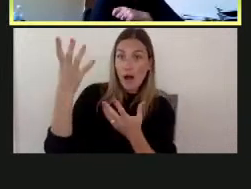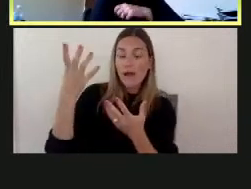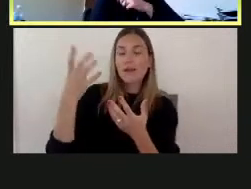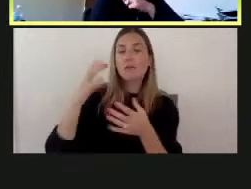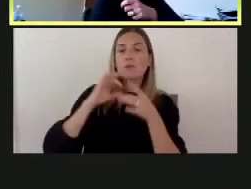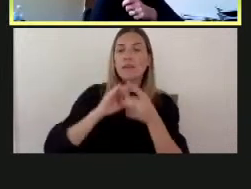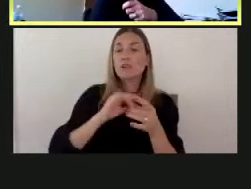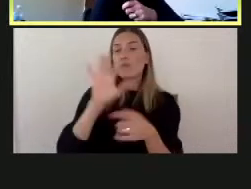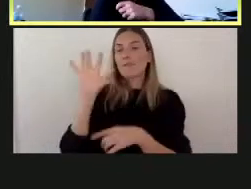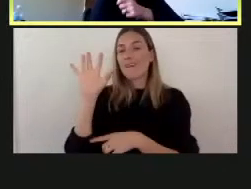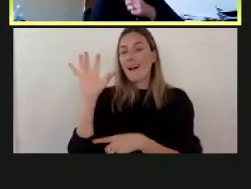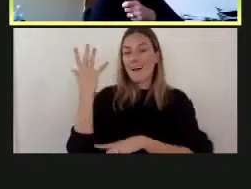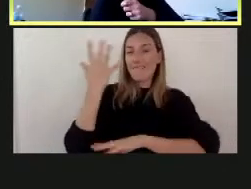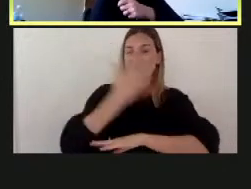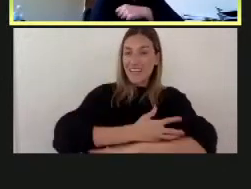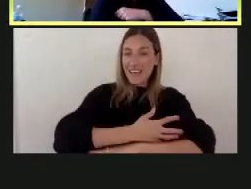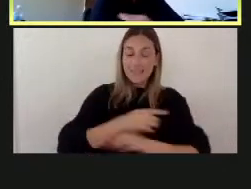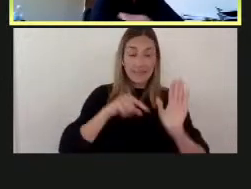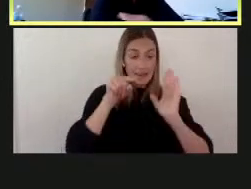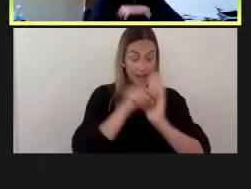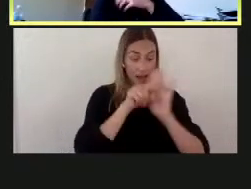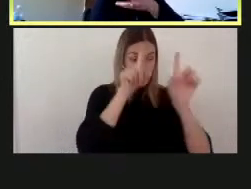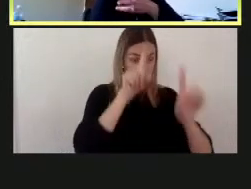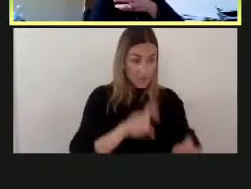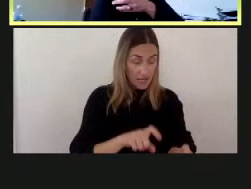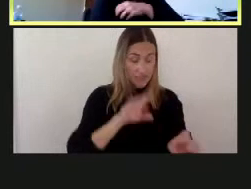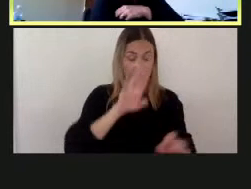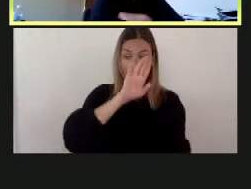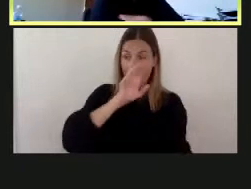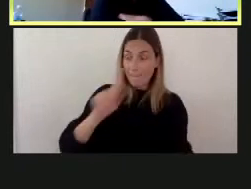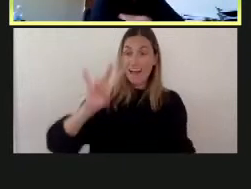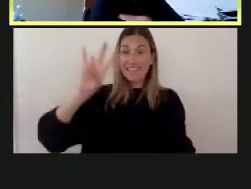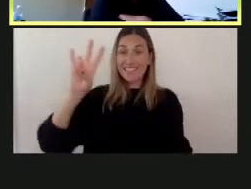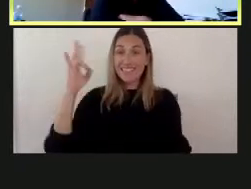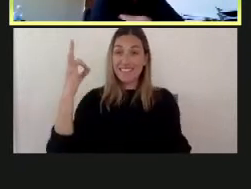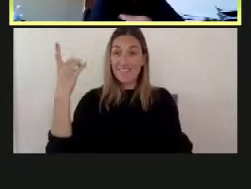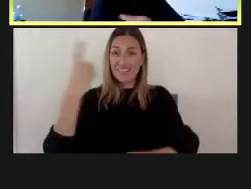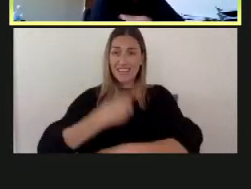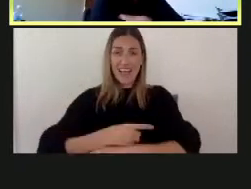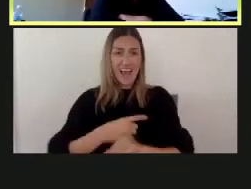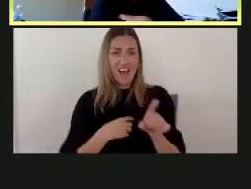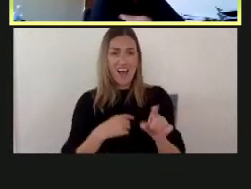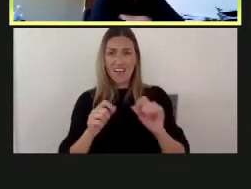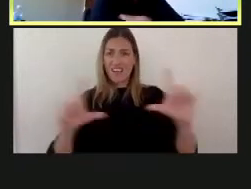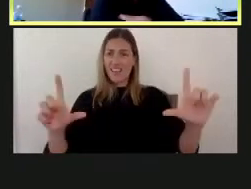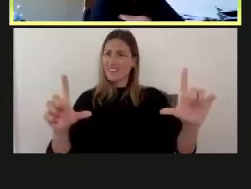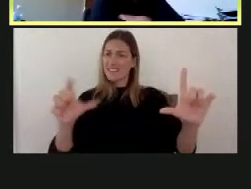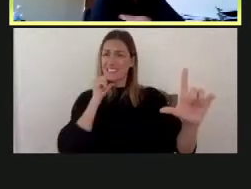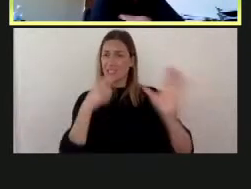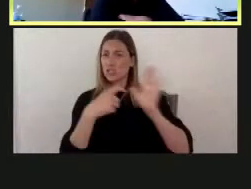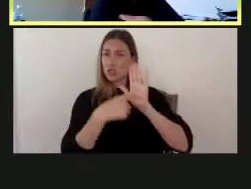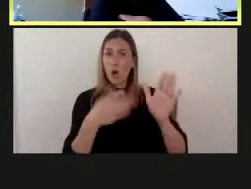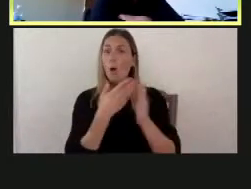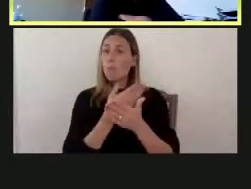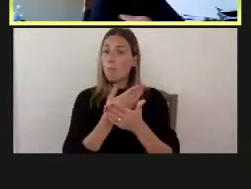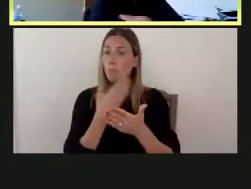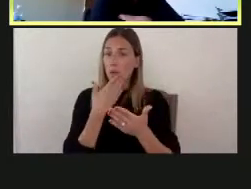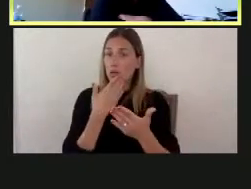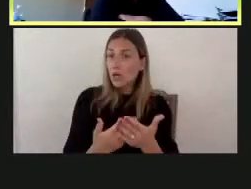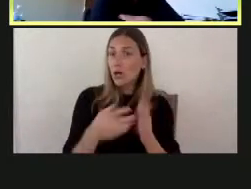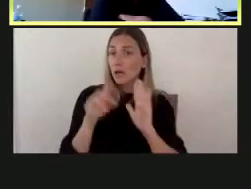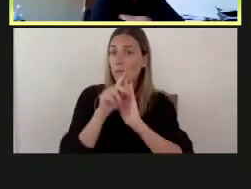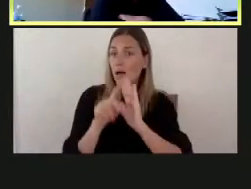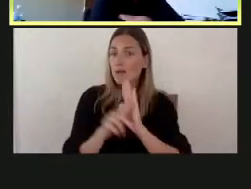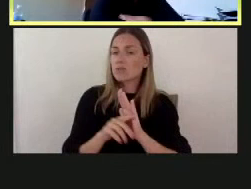get a negative test and come back, that 7th day. That is not reflected here and is a really good policy. to enact